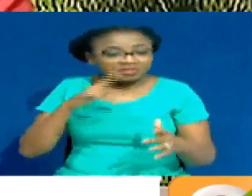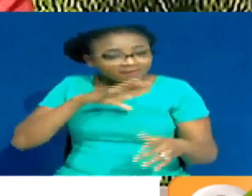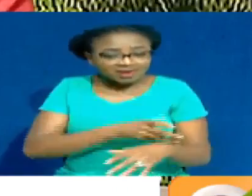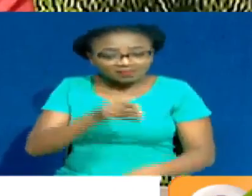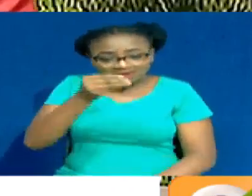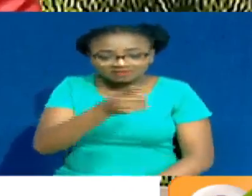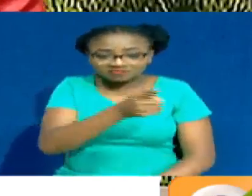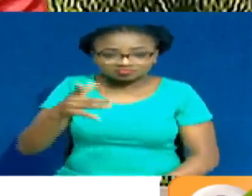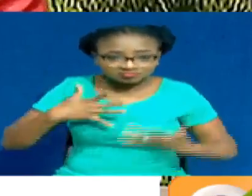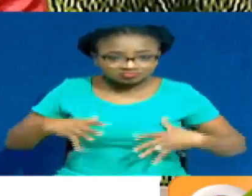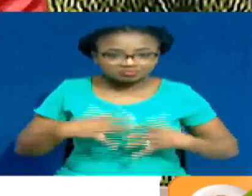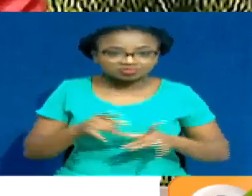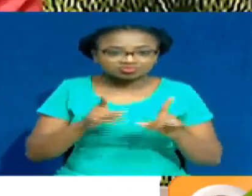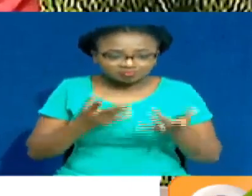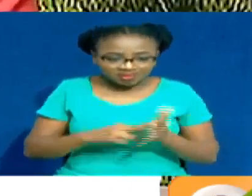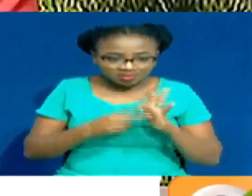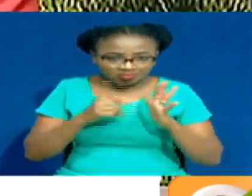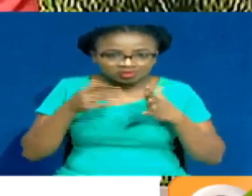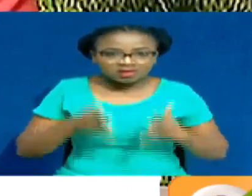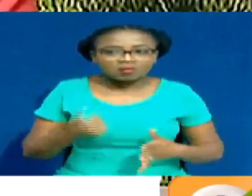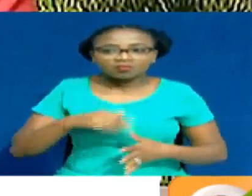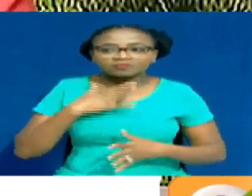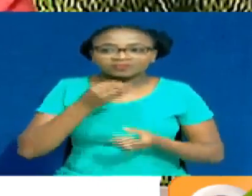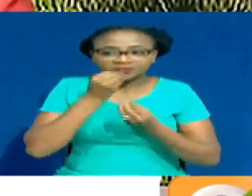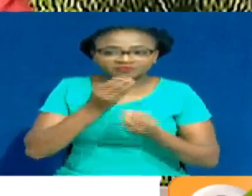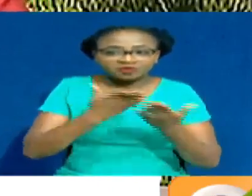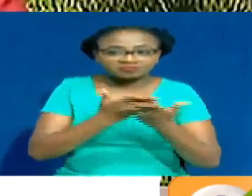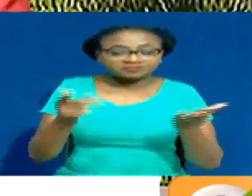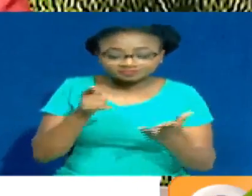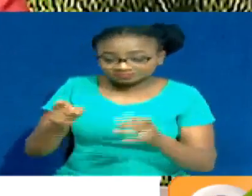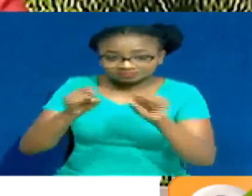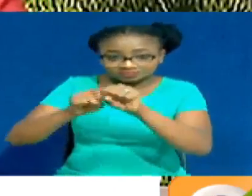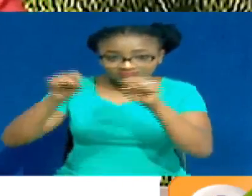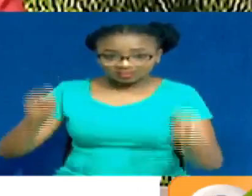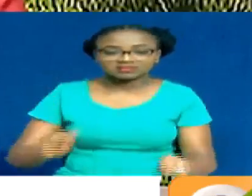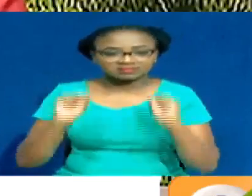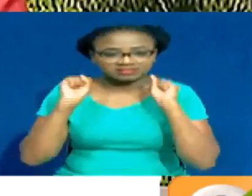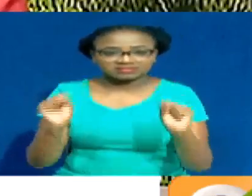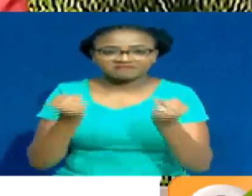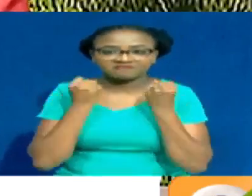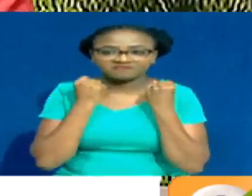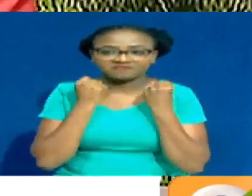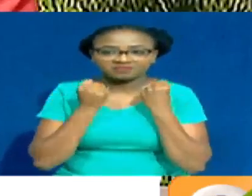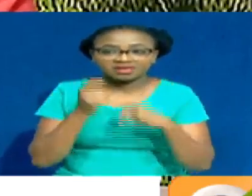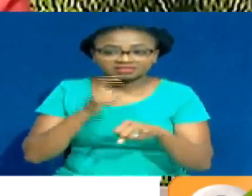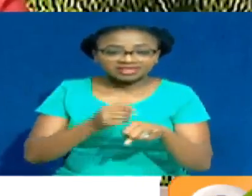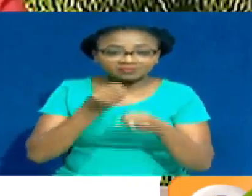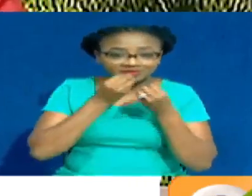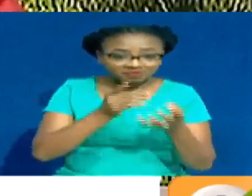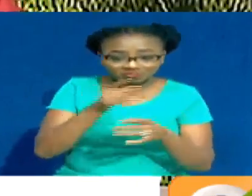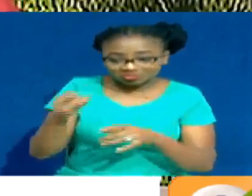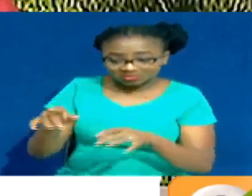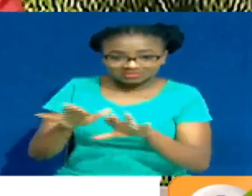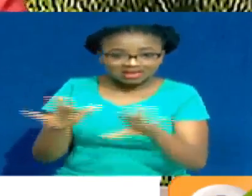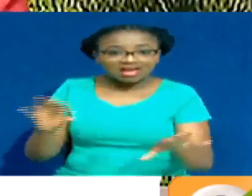Kenya. And we are telling them, we want to guarantee you that this system is absolutely secure. Once we tell you, Wahiga, this